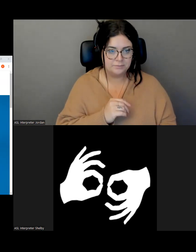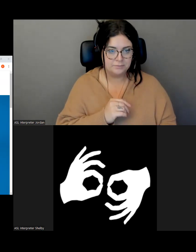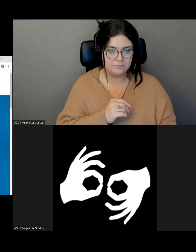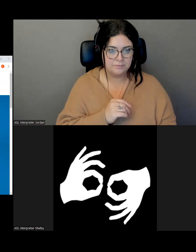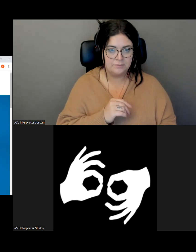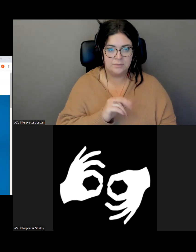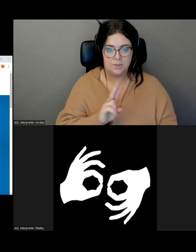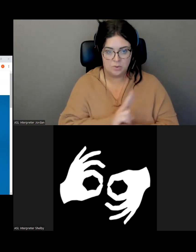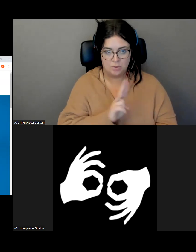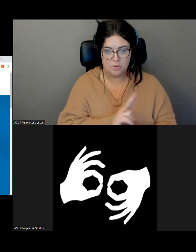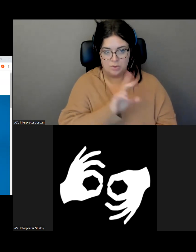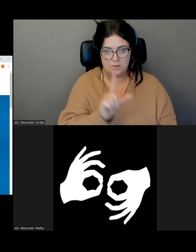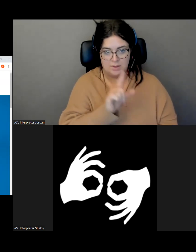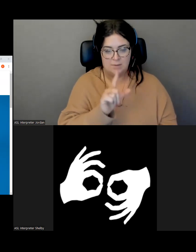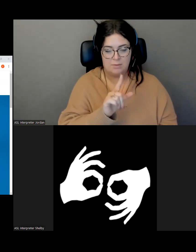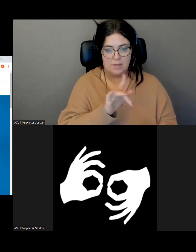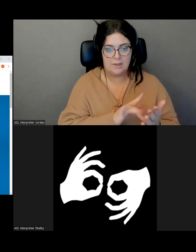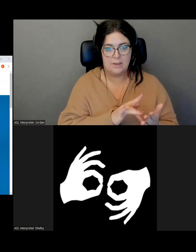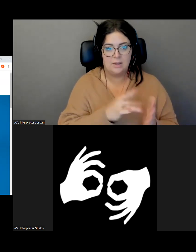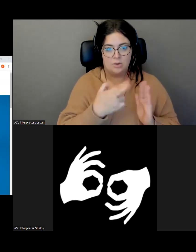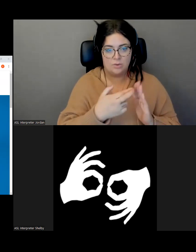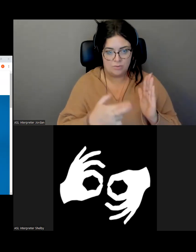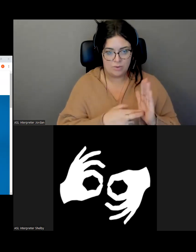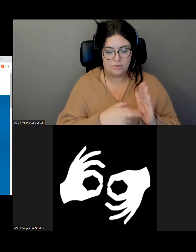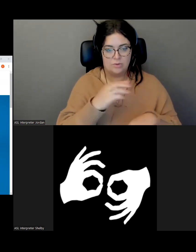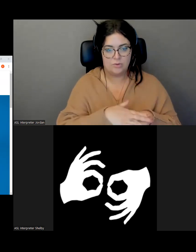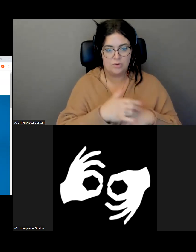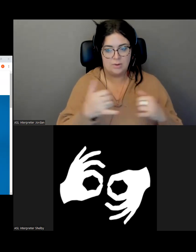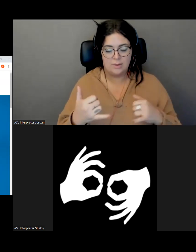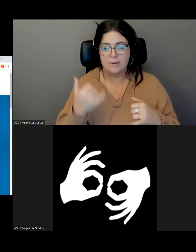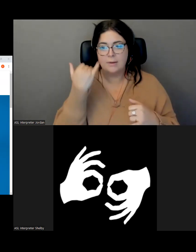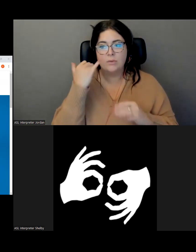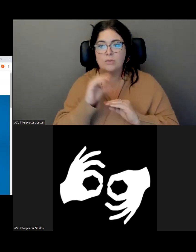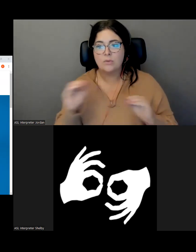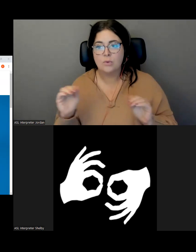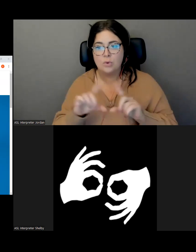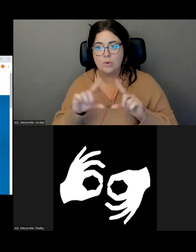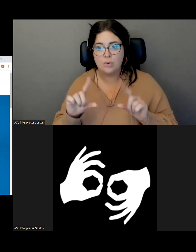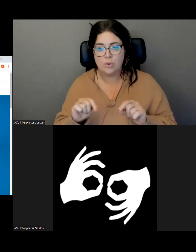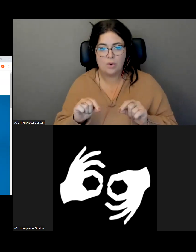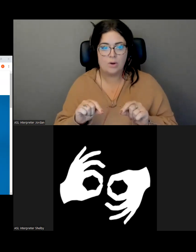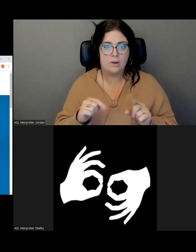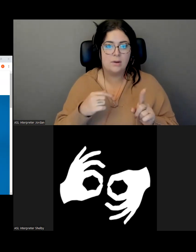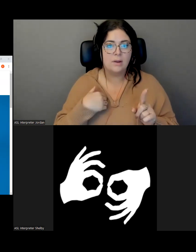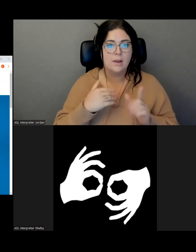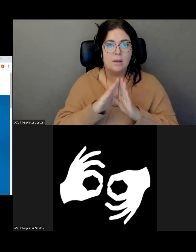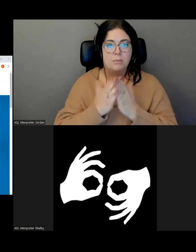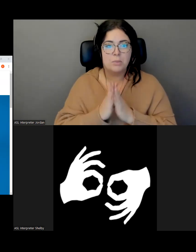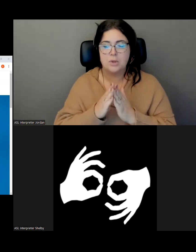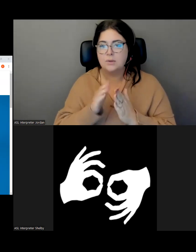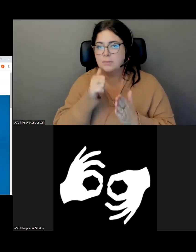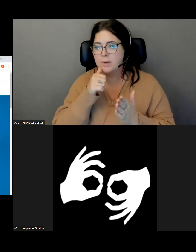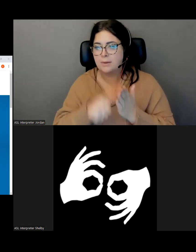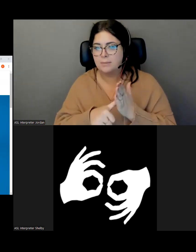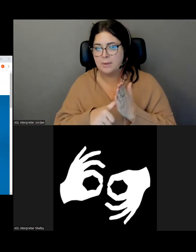like register online if like you don't have a public library card. We also have like the books by mail service that I'll be talking about later. So if you